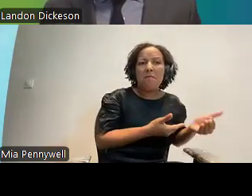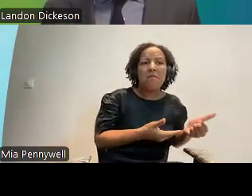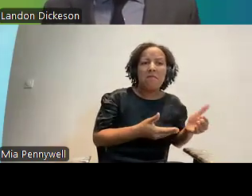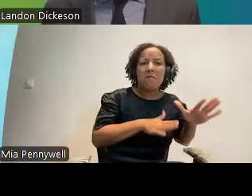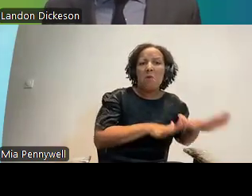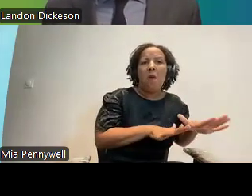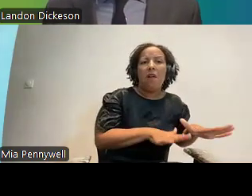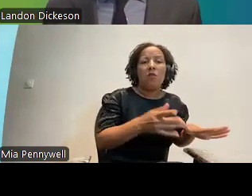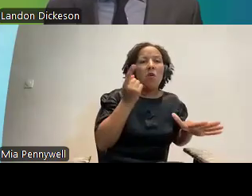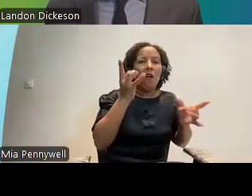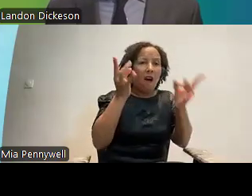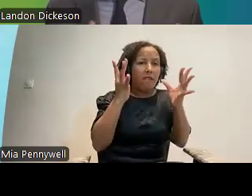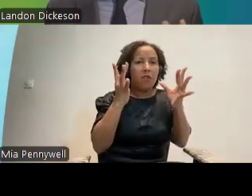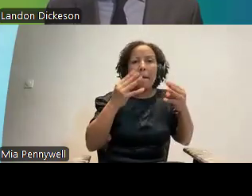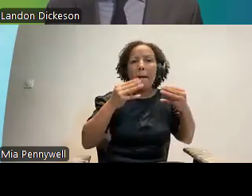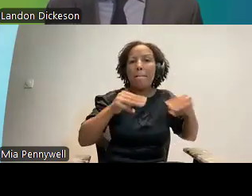horrific underground market